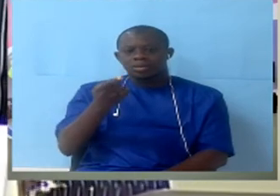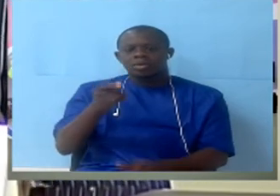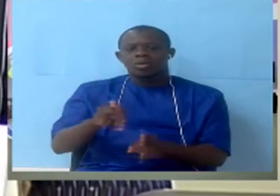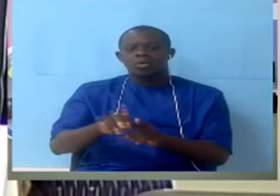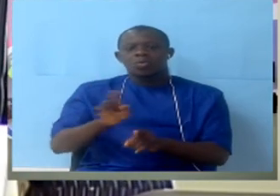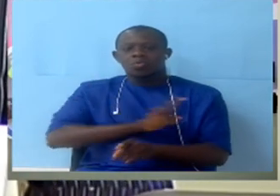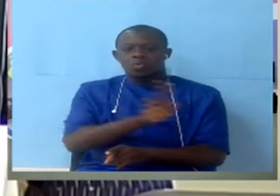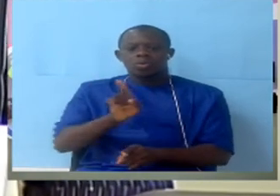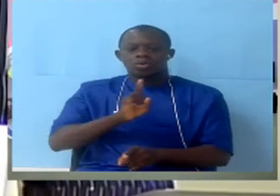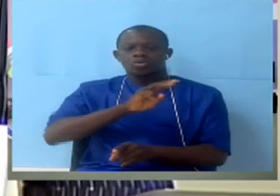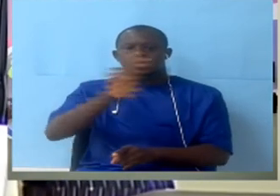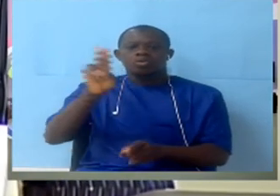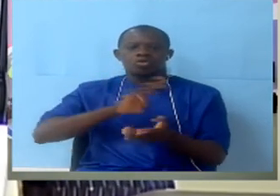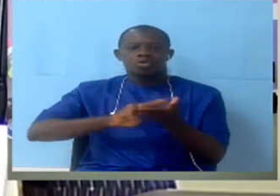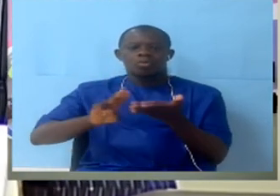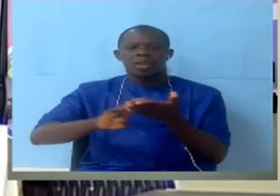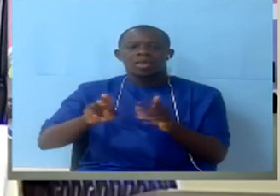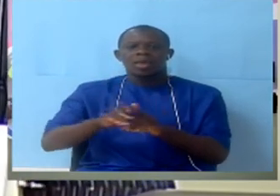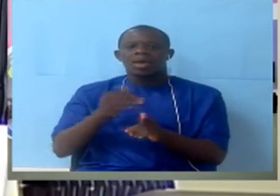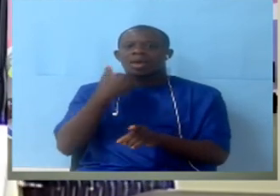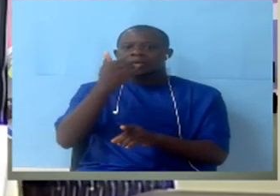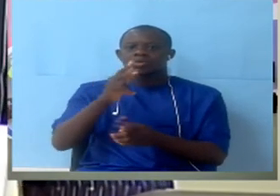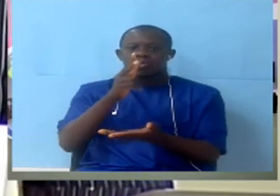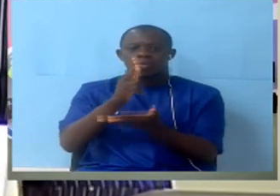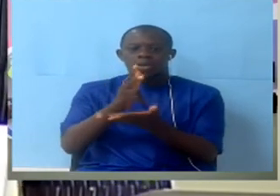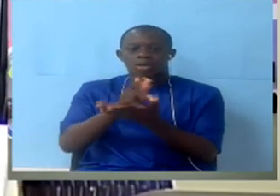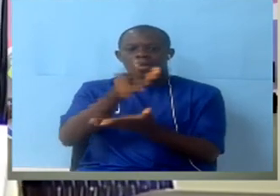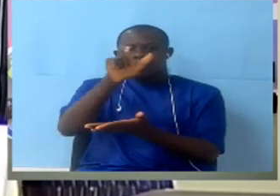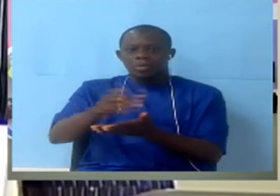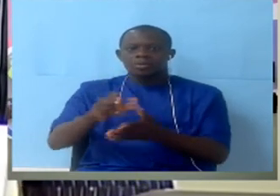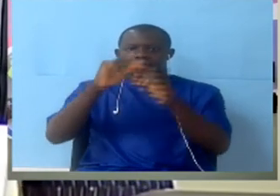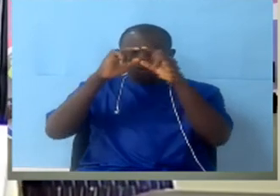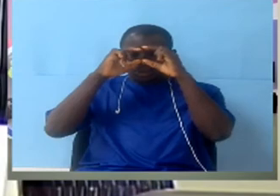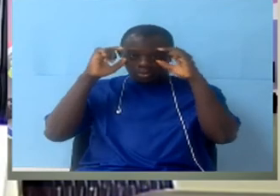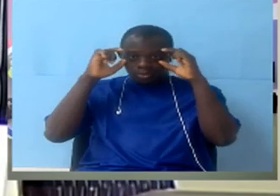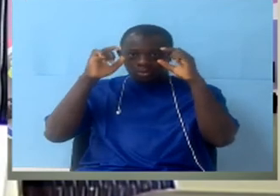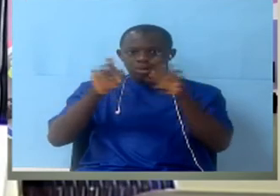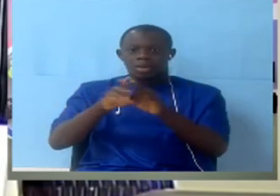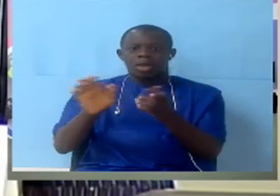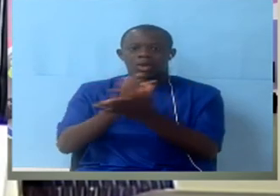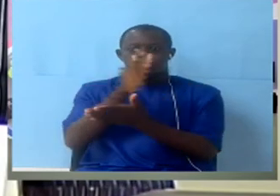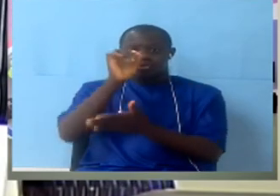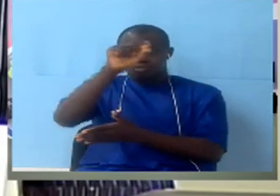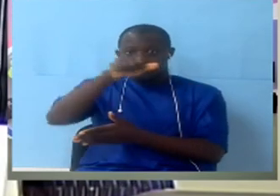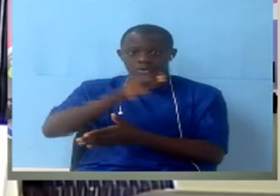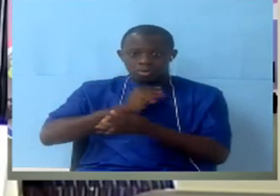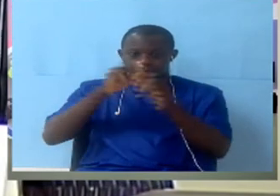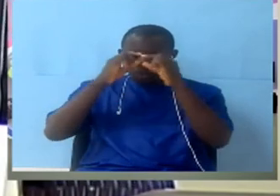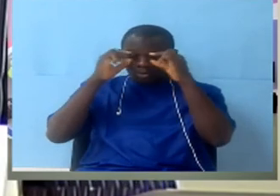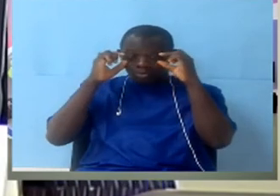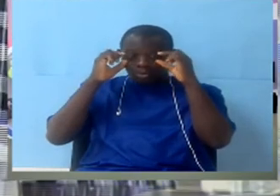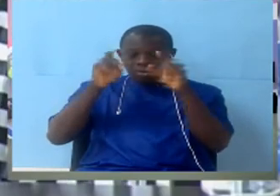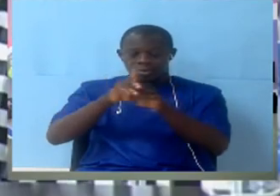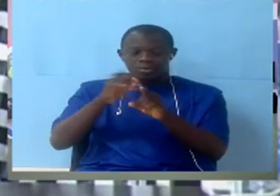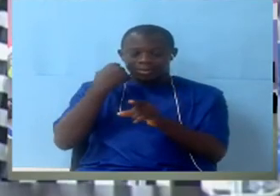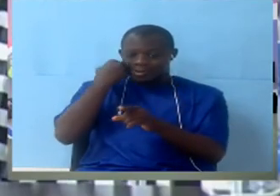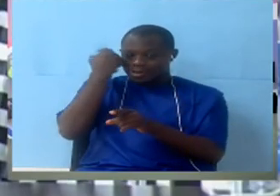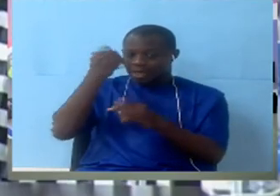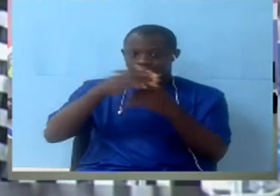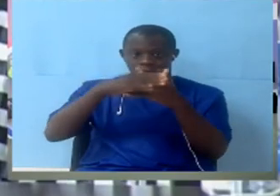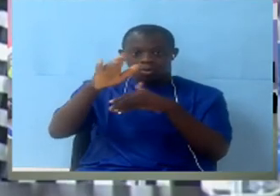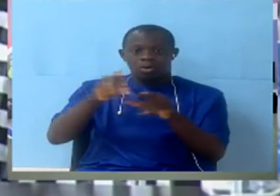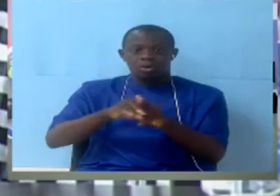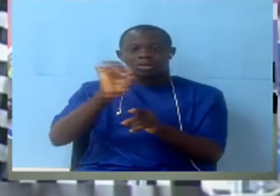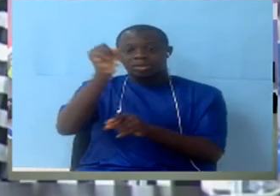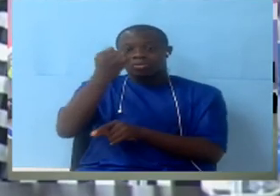ask witnesses to take off their glasses, but these ones are so dark, it's difficult to see your eyes.